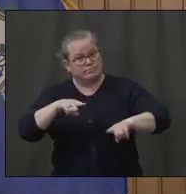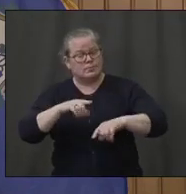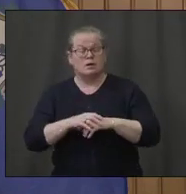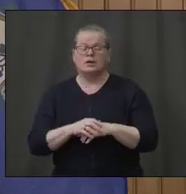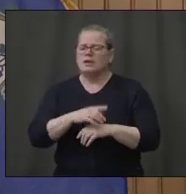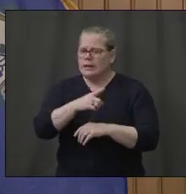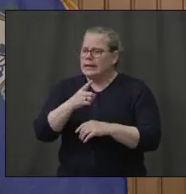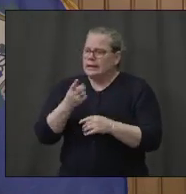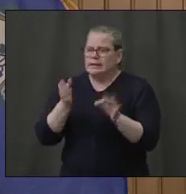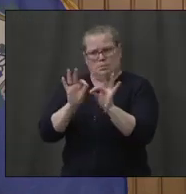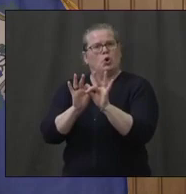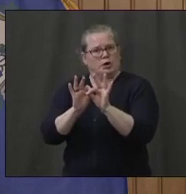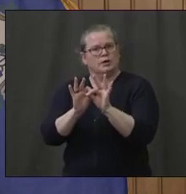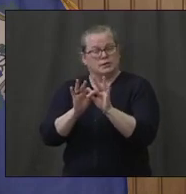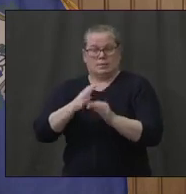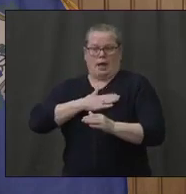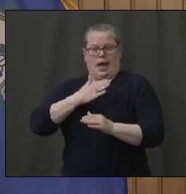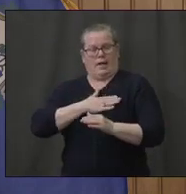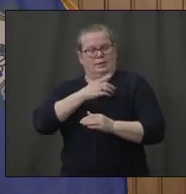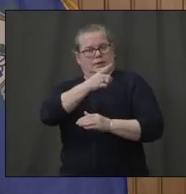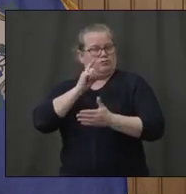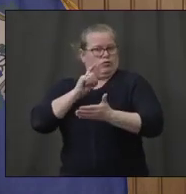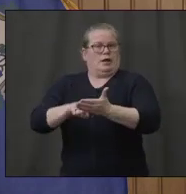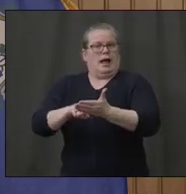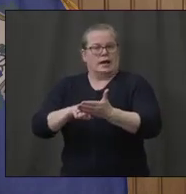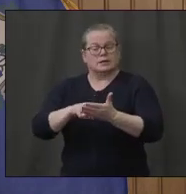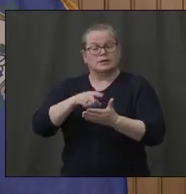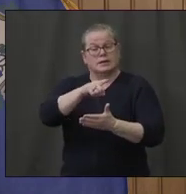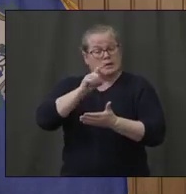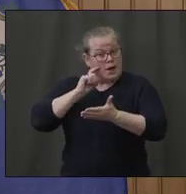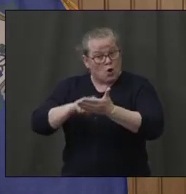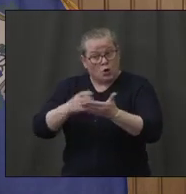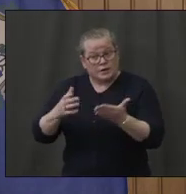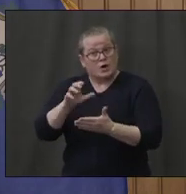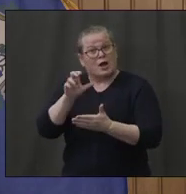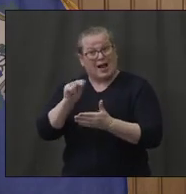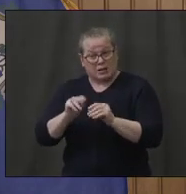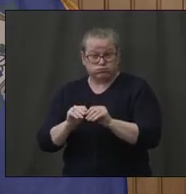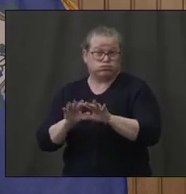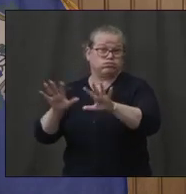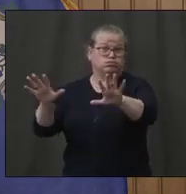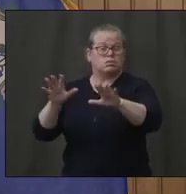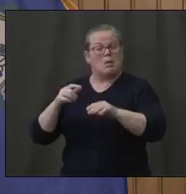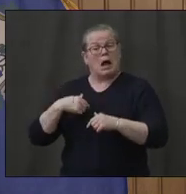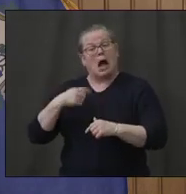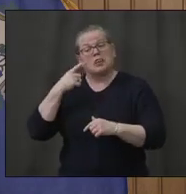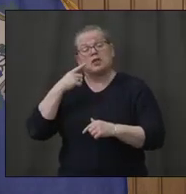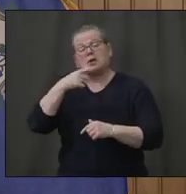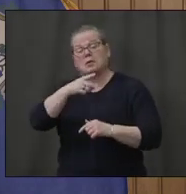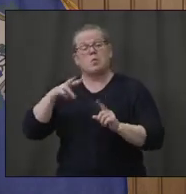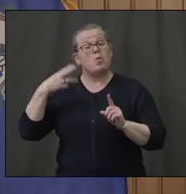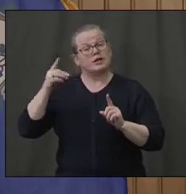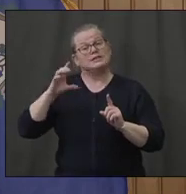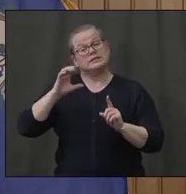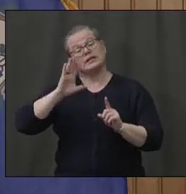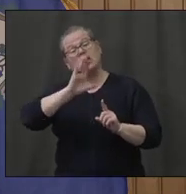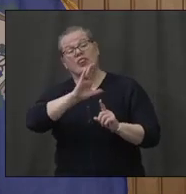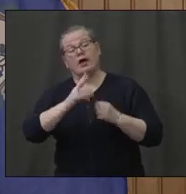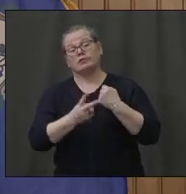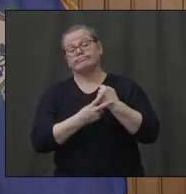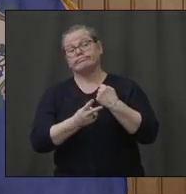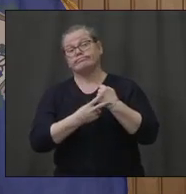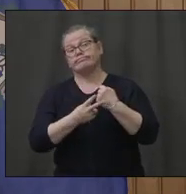zone, now they see what the infection rate is. I believe they still have some ventilators down there in that stockpile, and I think they ought to